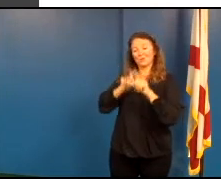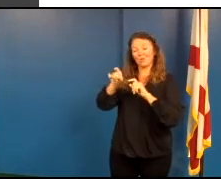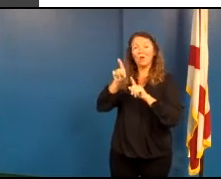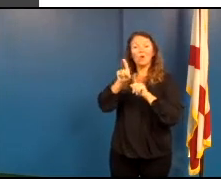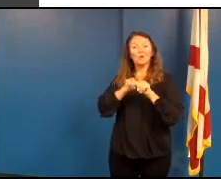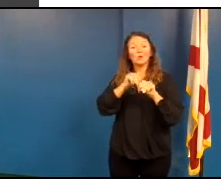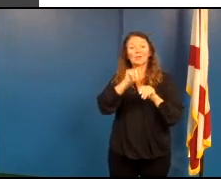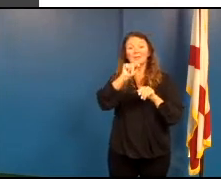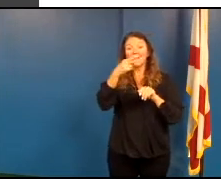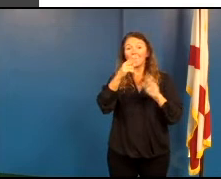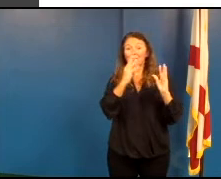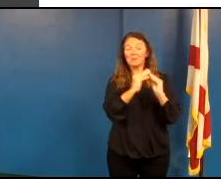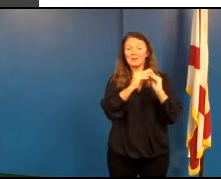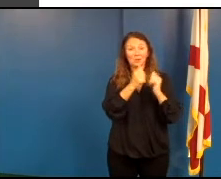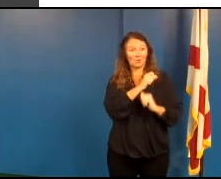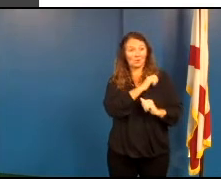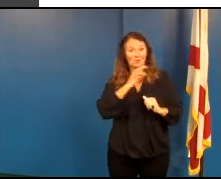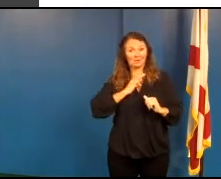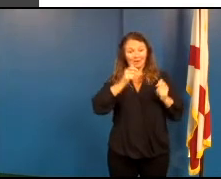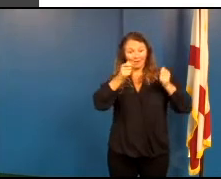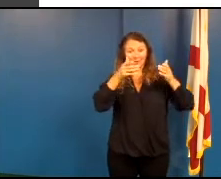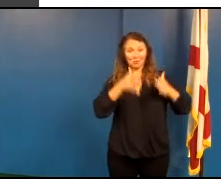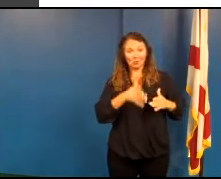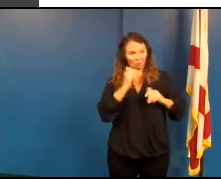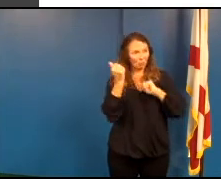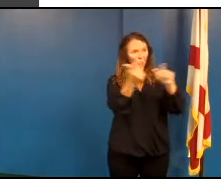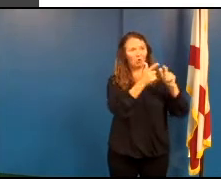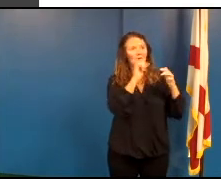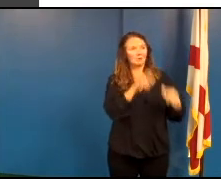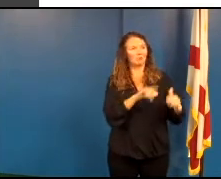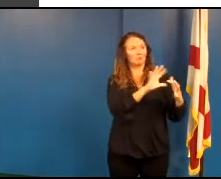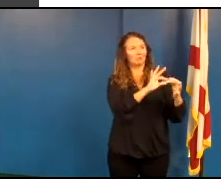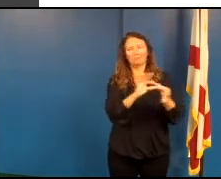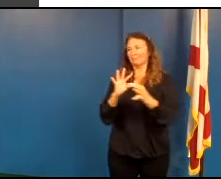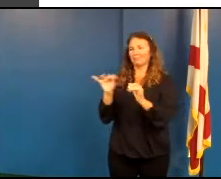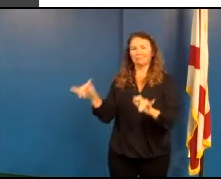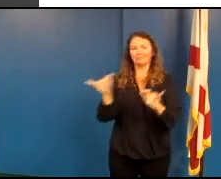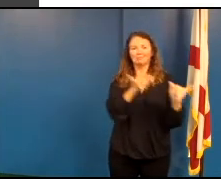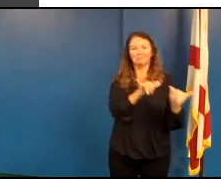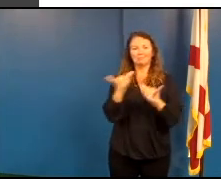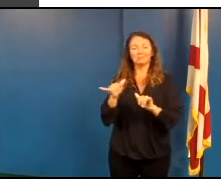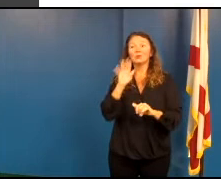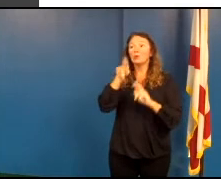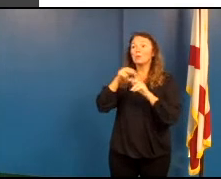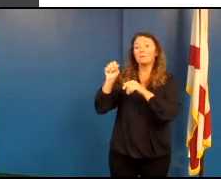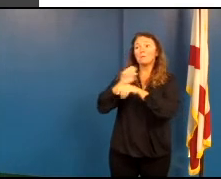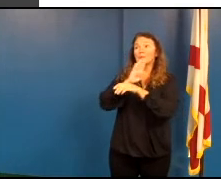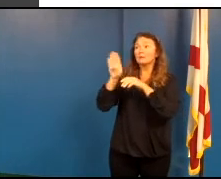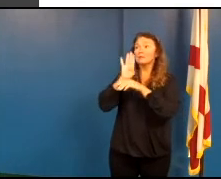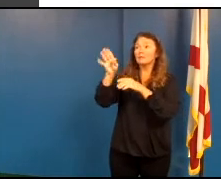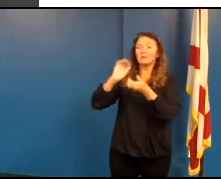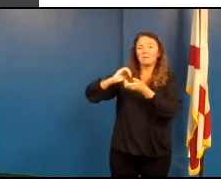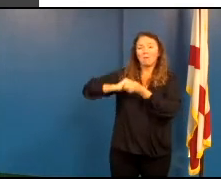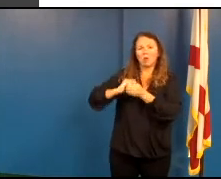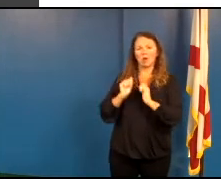with the faculty and staff and administrative teams. In this area, when we look at industry partnerships, we look at how can